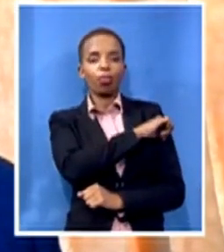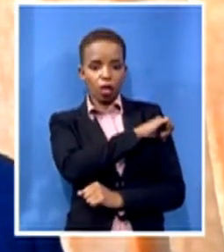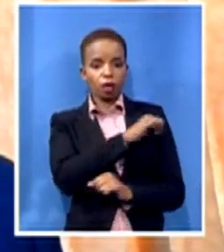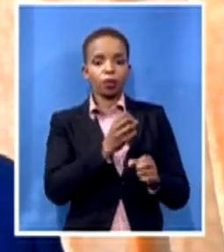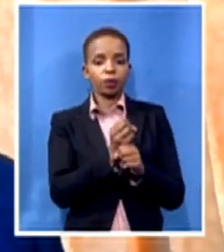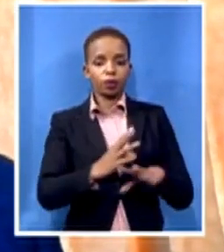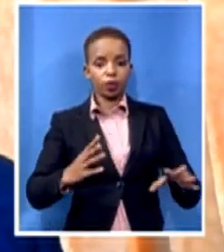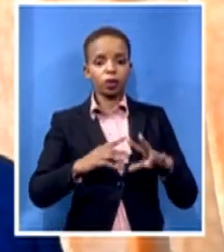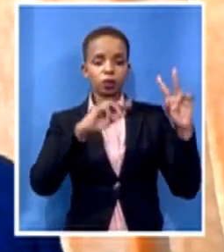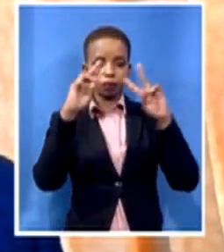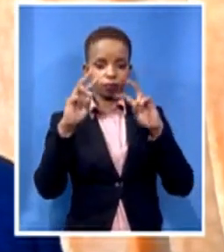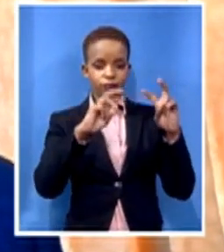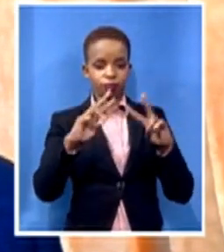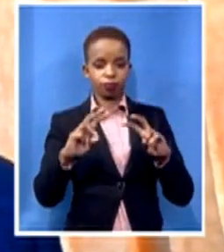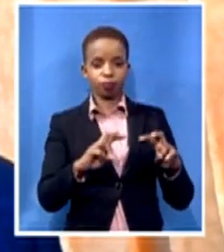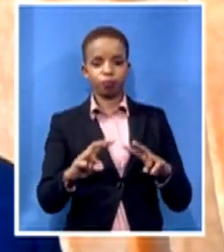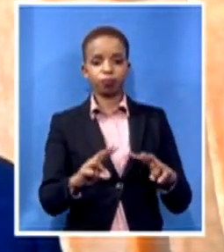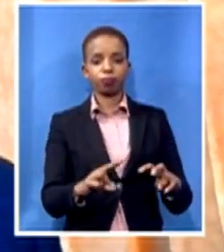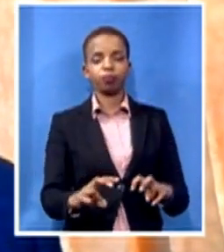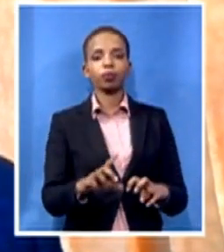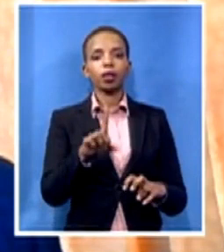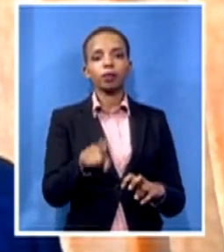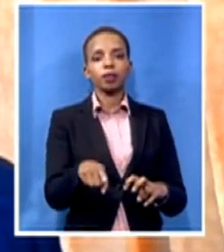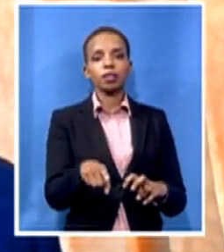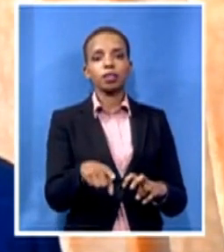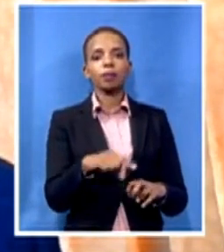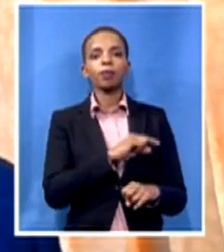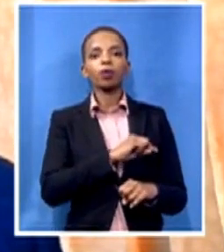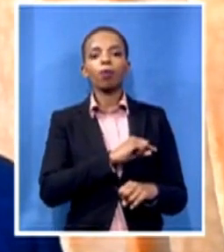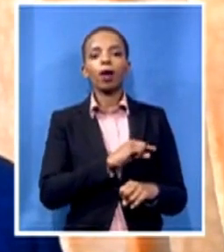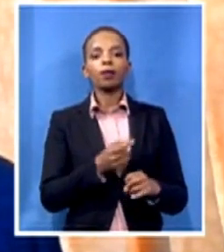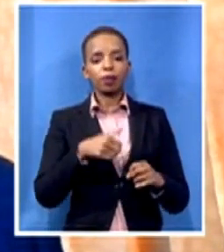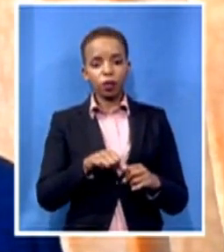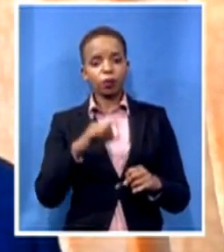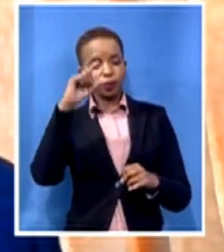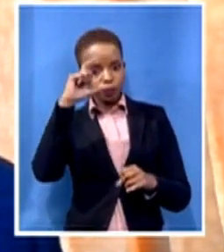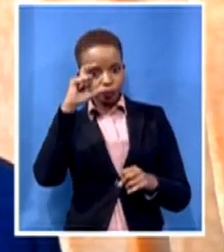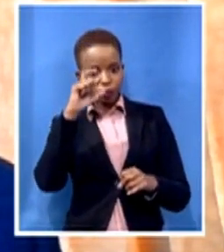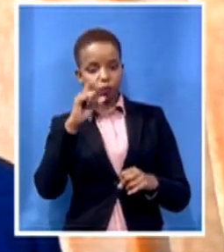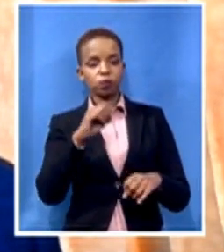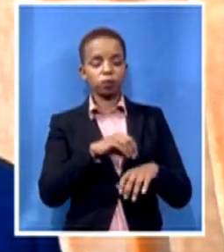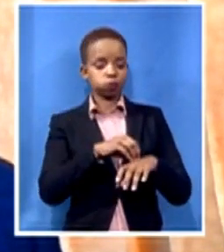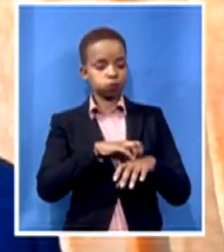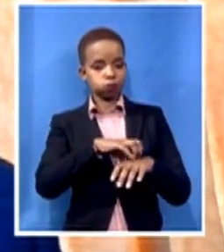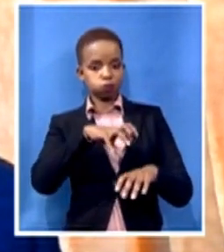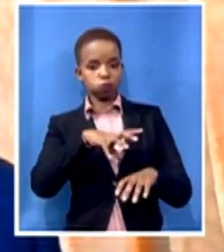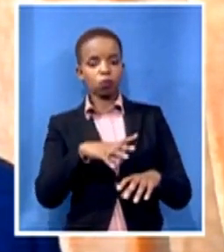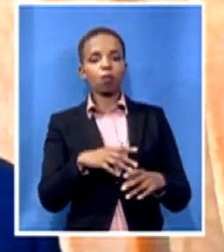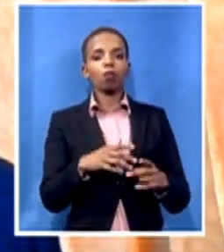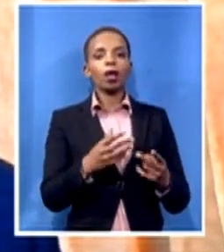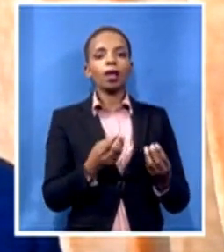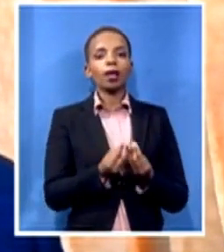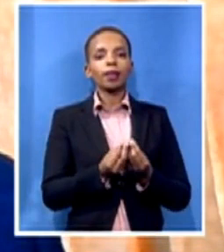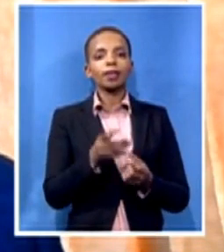for, inflammatory diseases or syndromes like the ones described in the US and